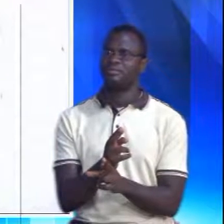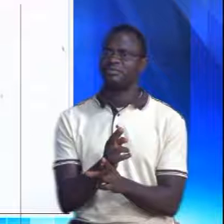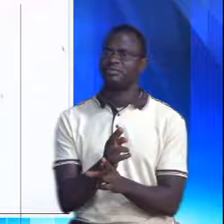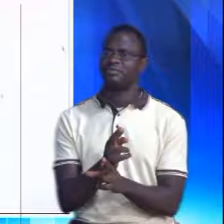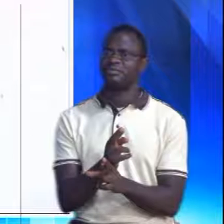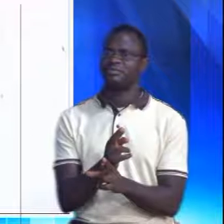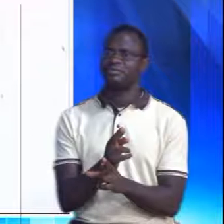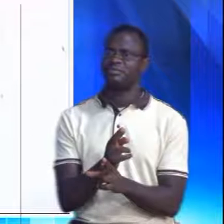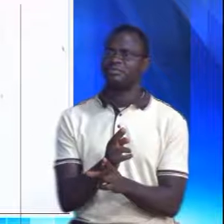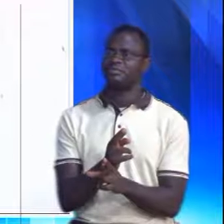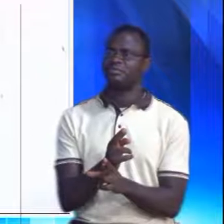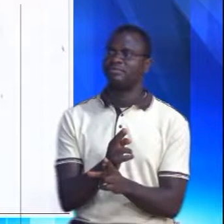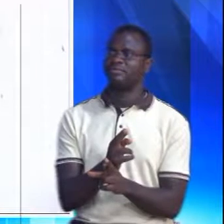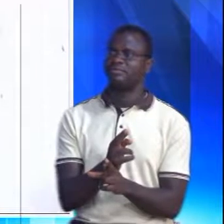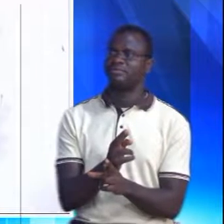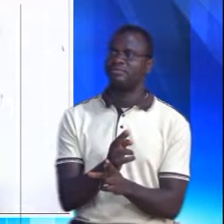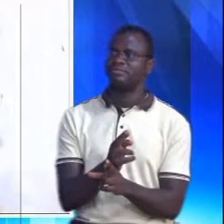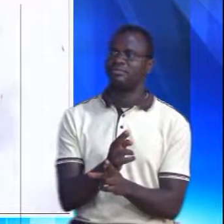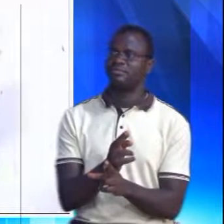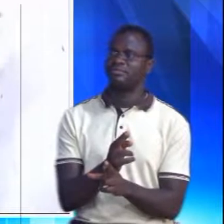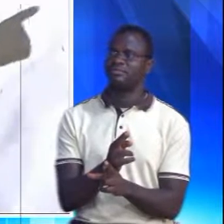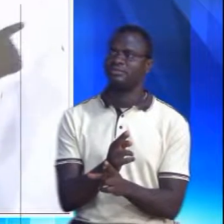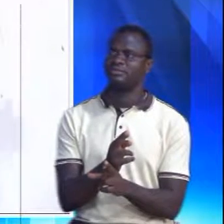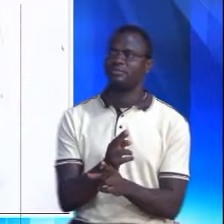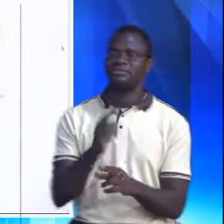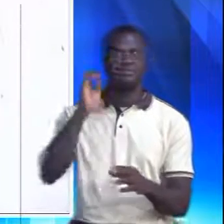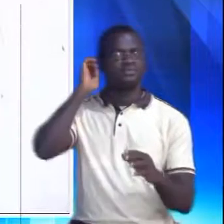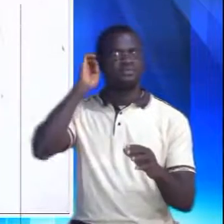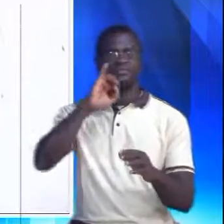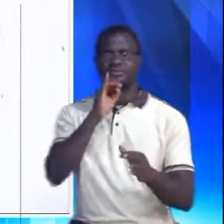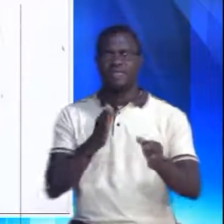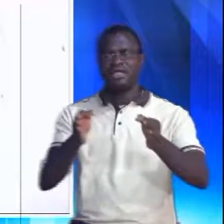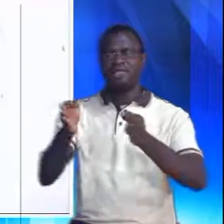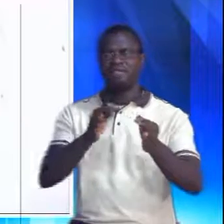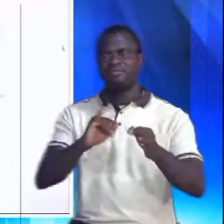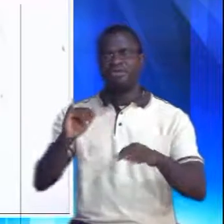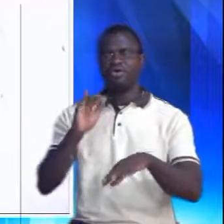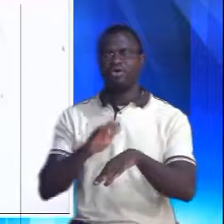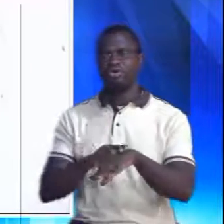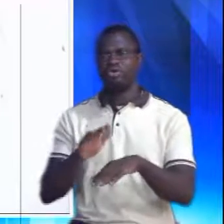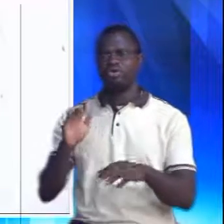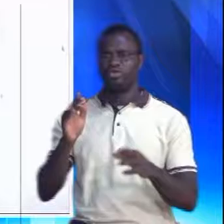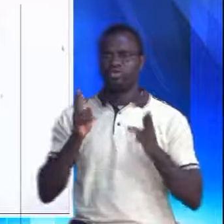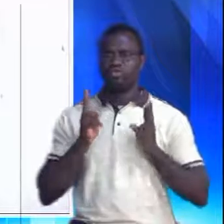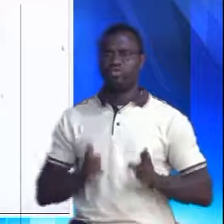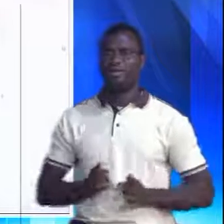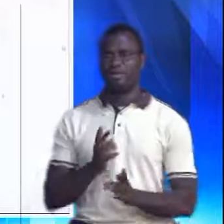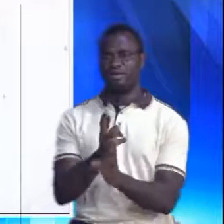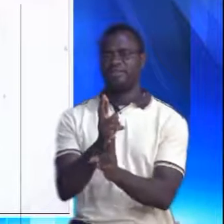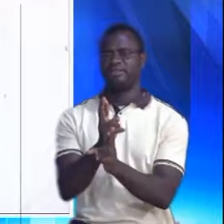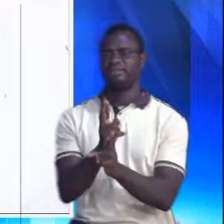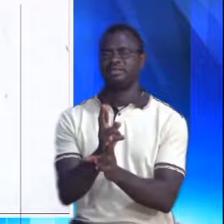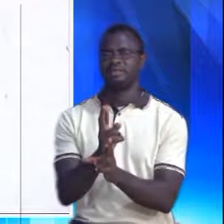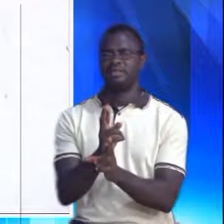rights. Human rights is respected because of fundamental human rights. And remember, we said that